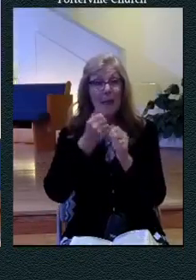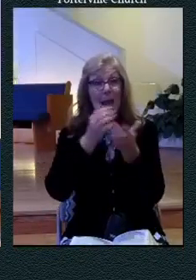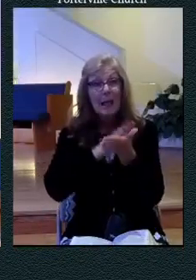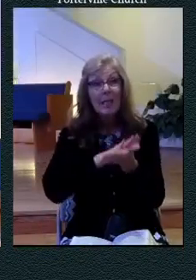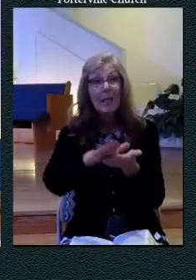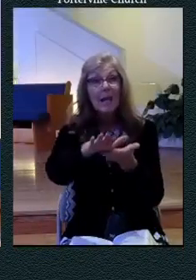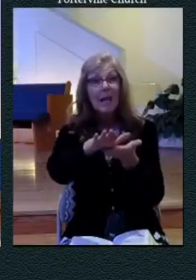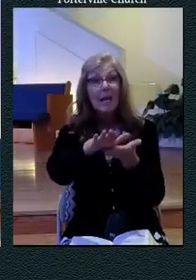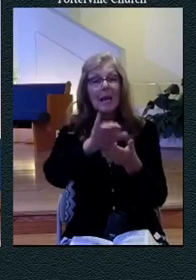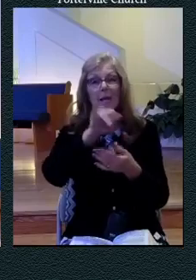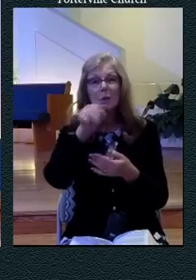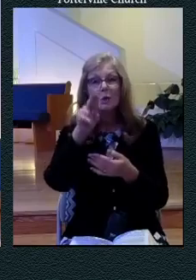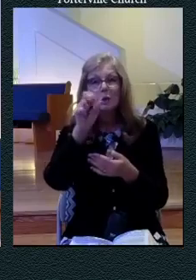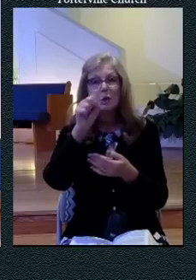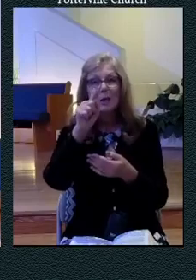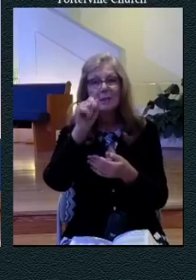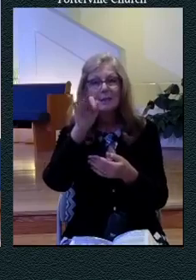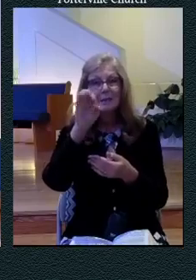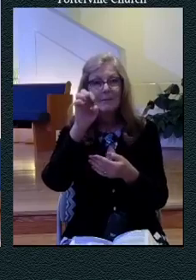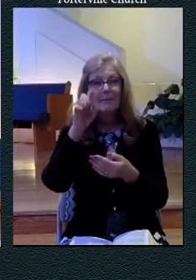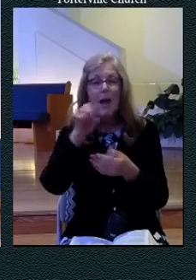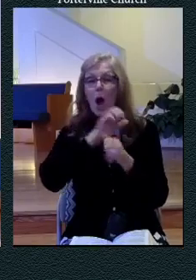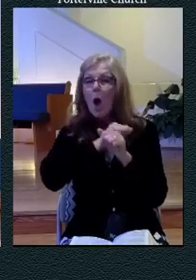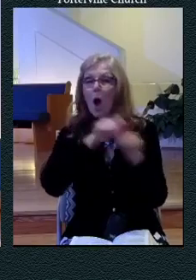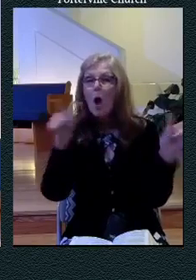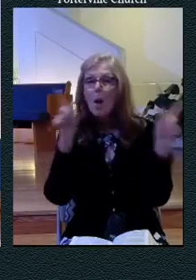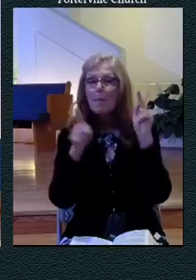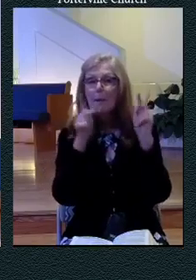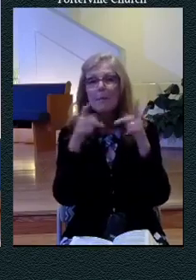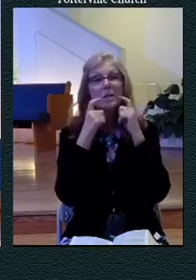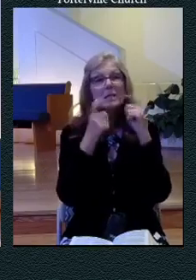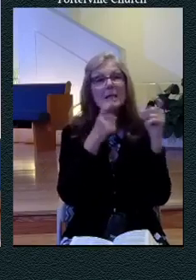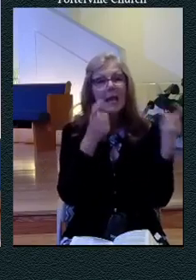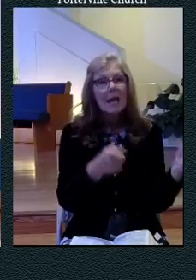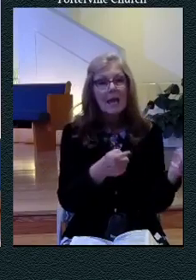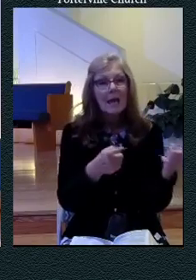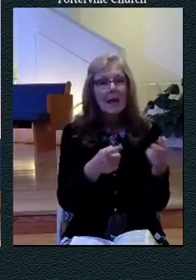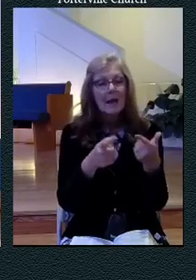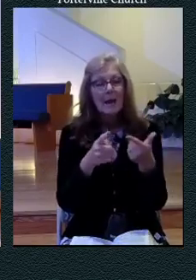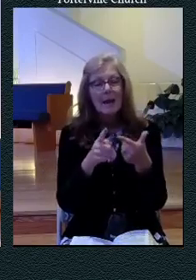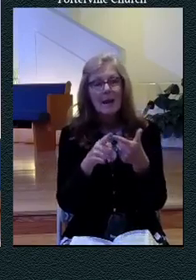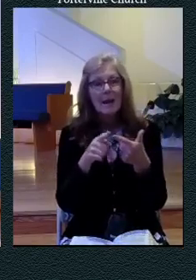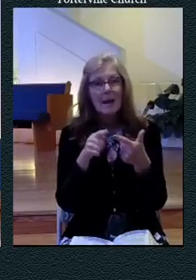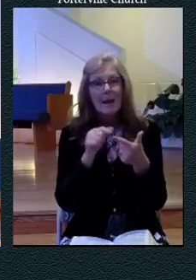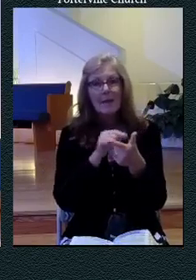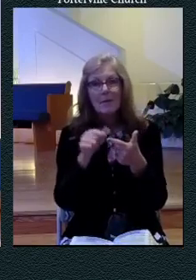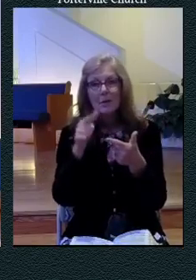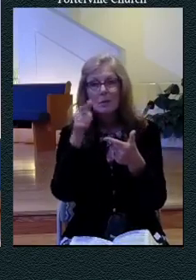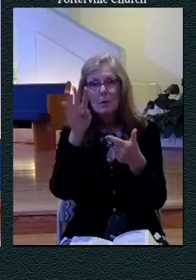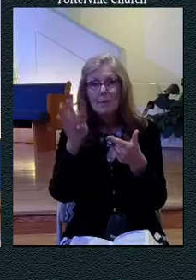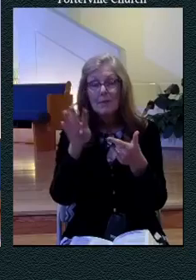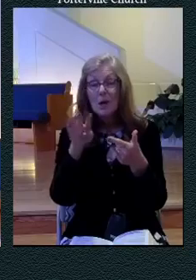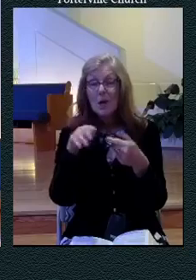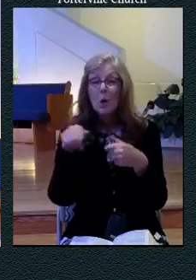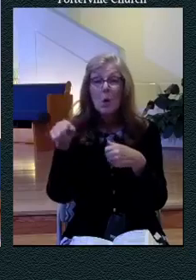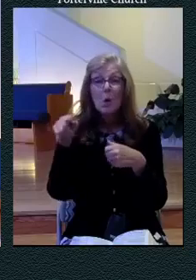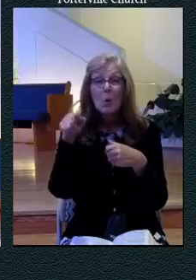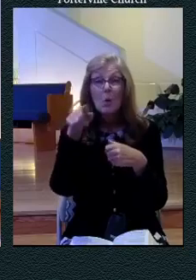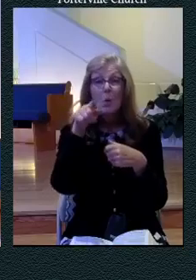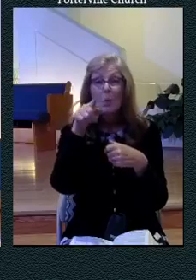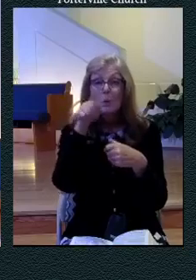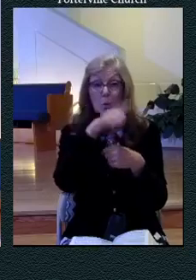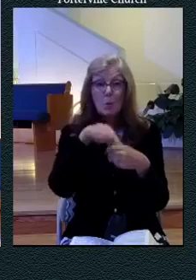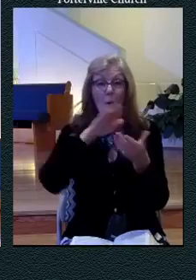I'll read it again, all have sinned, but then the next phrase down in 24, being justified as a gift by His